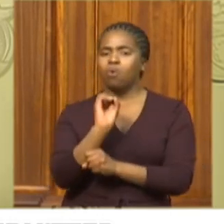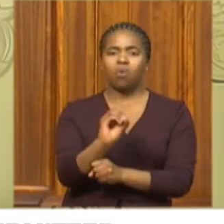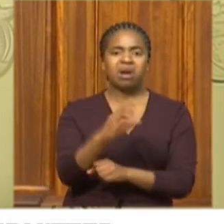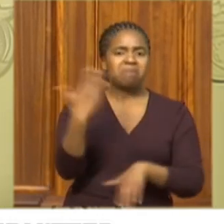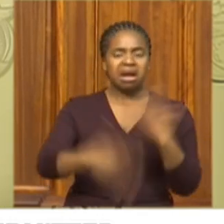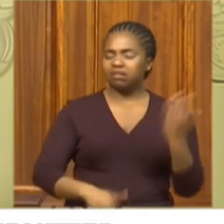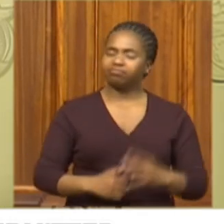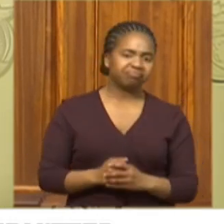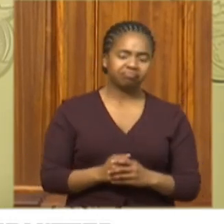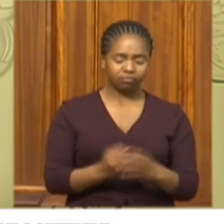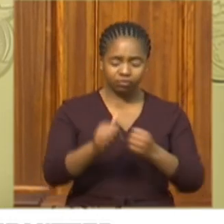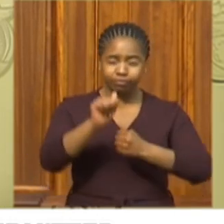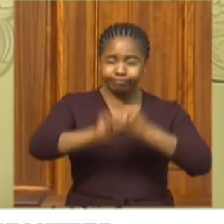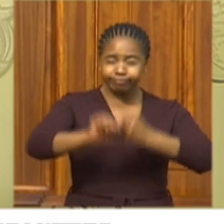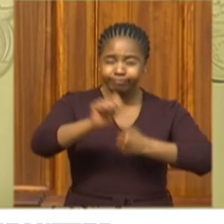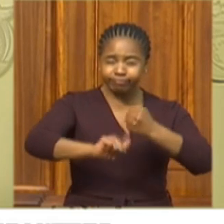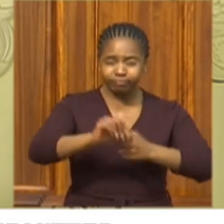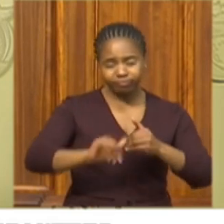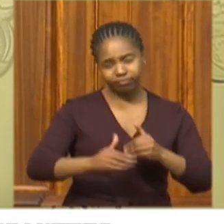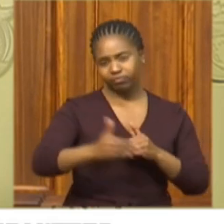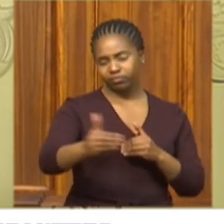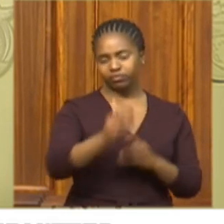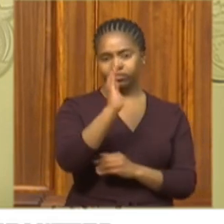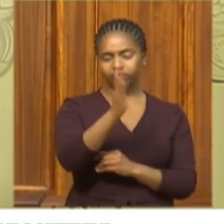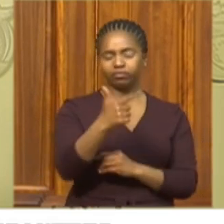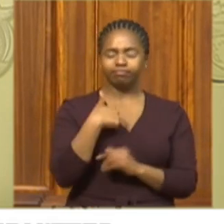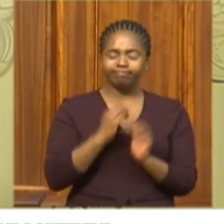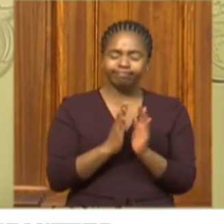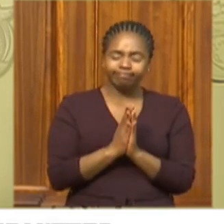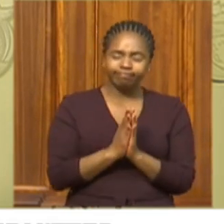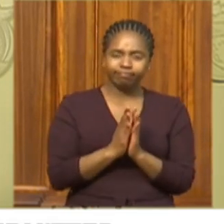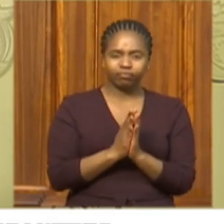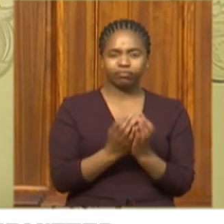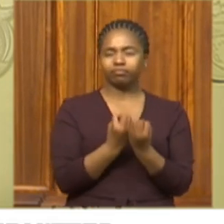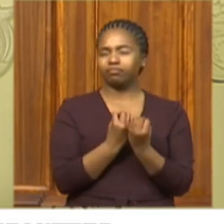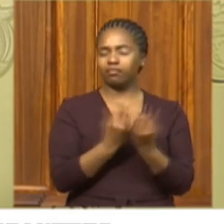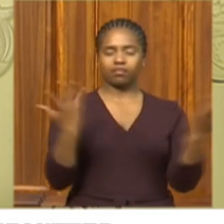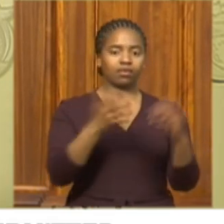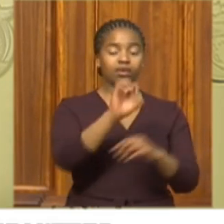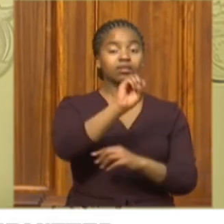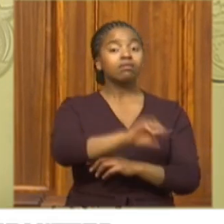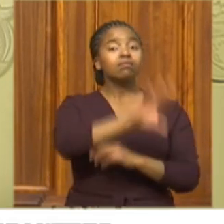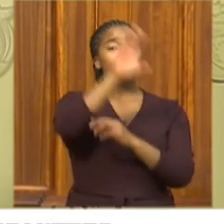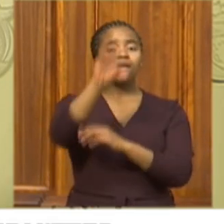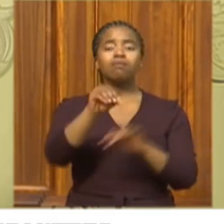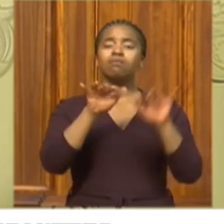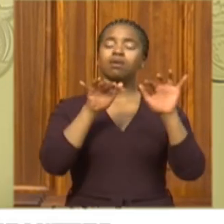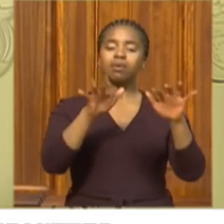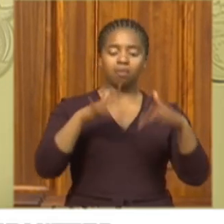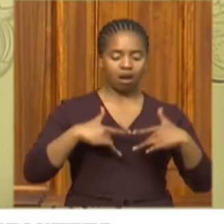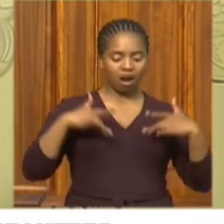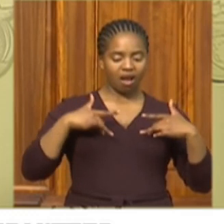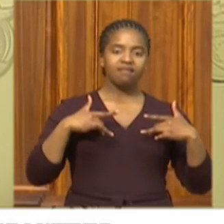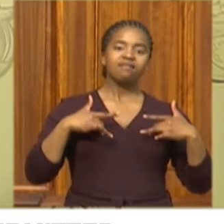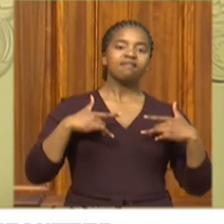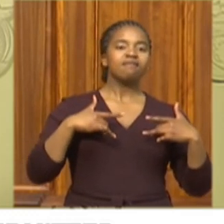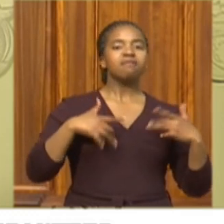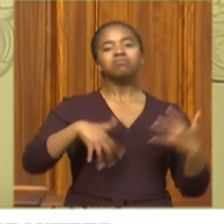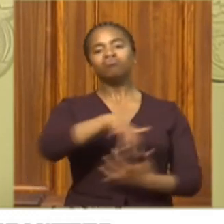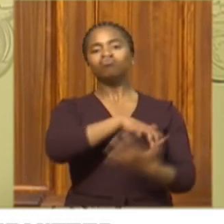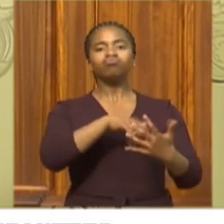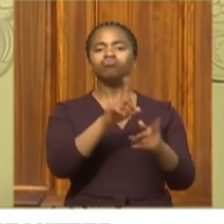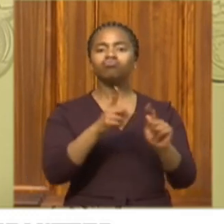many months, and I must applaud many South Africans who have changed their way of